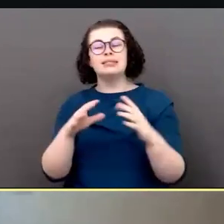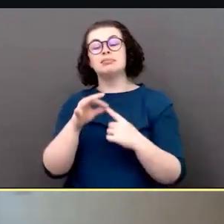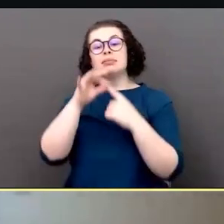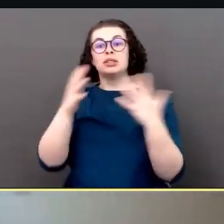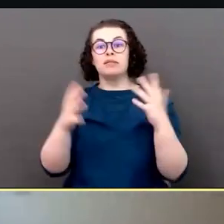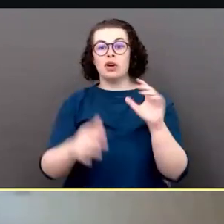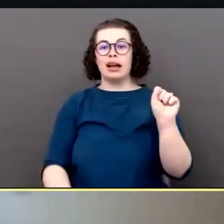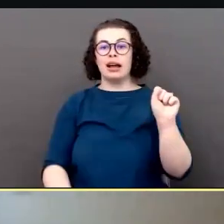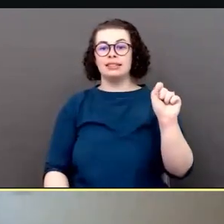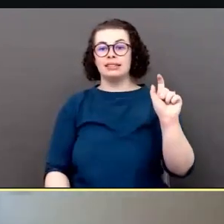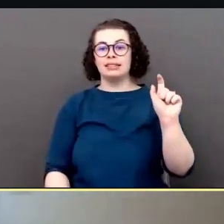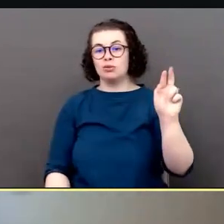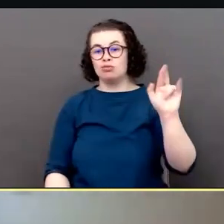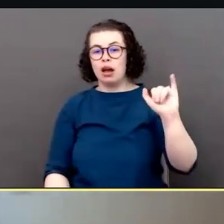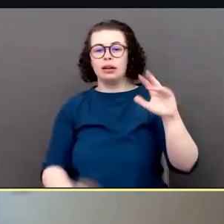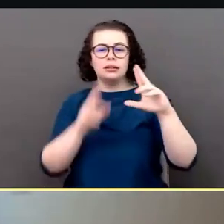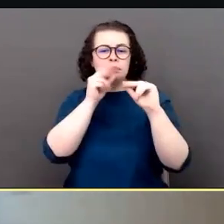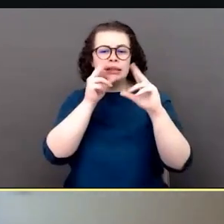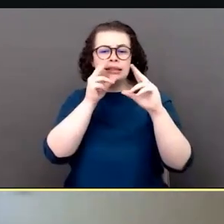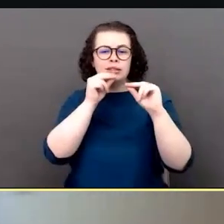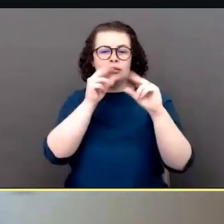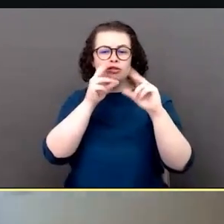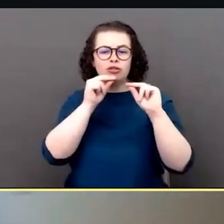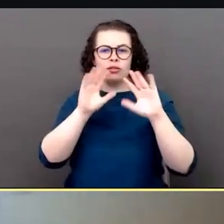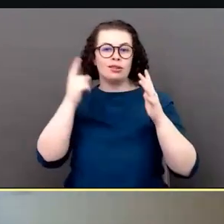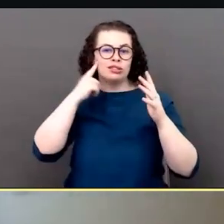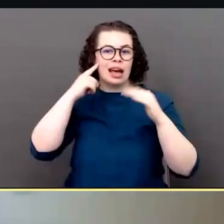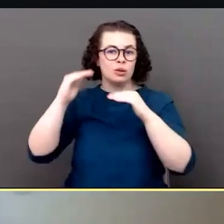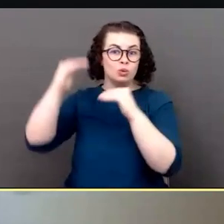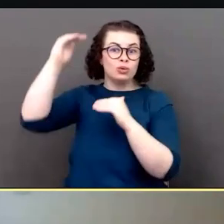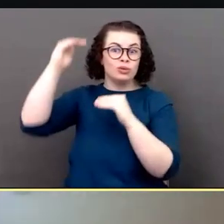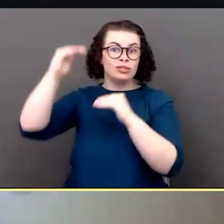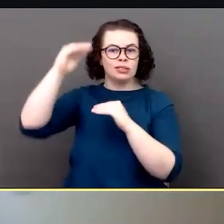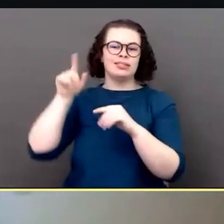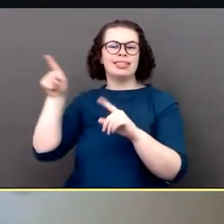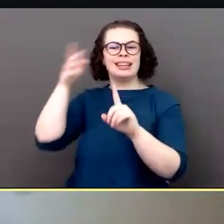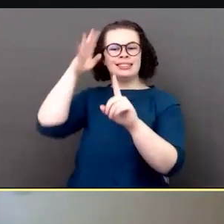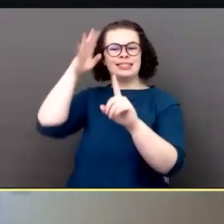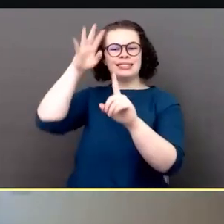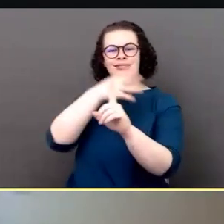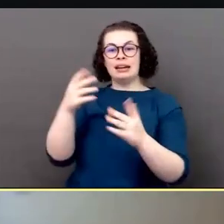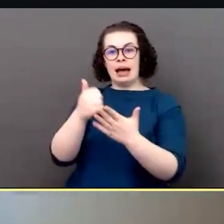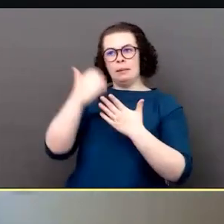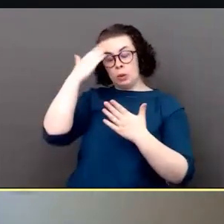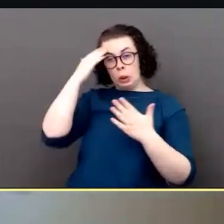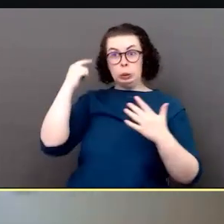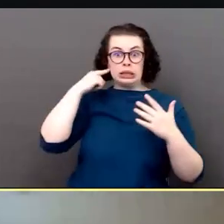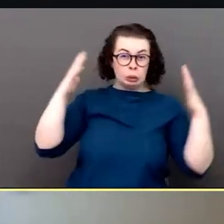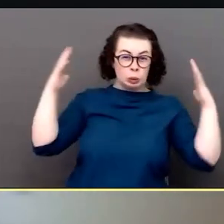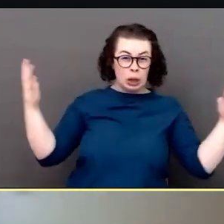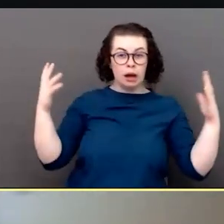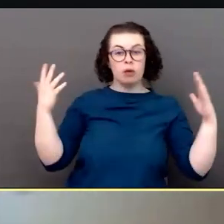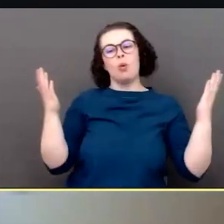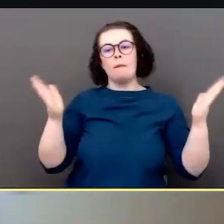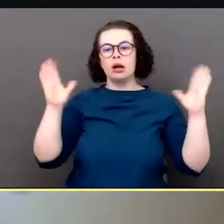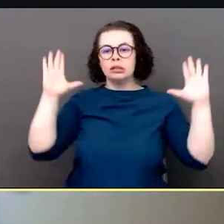transmission index of this and that number. So often difficult to grasp at first hand,